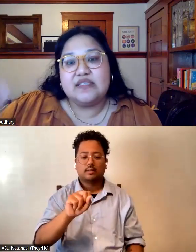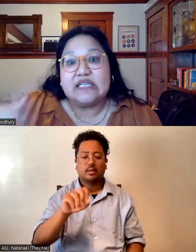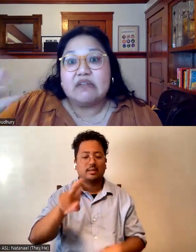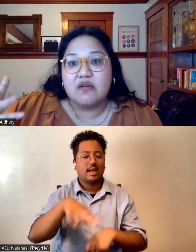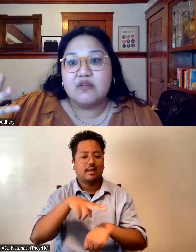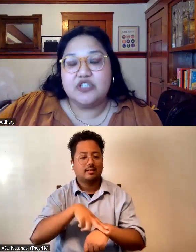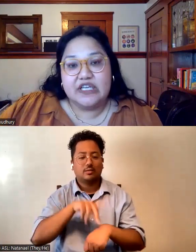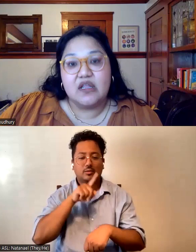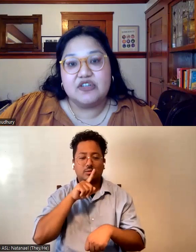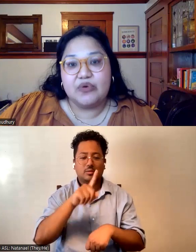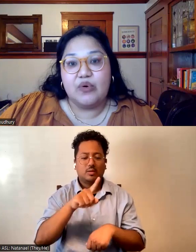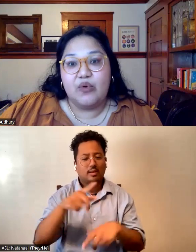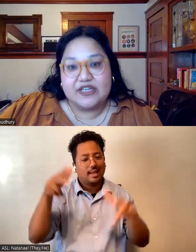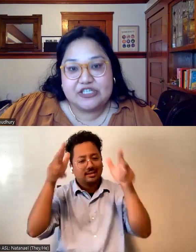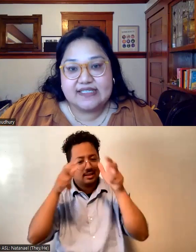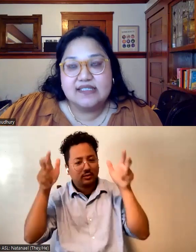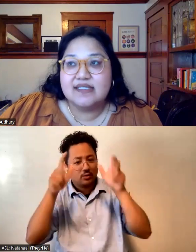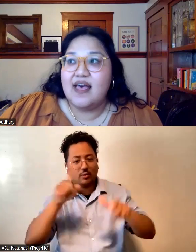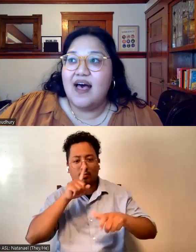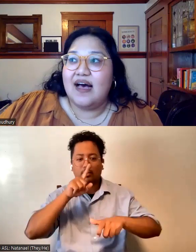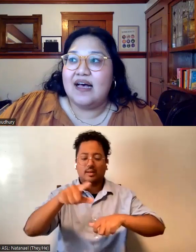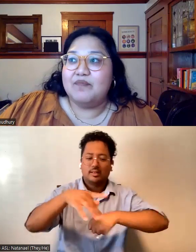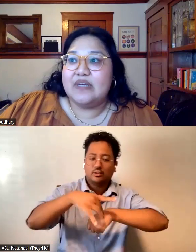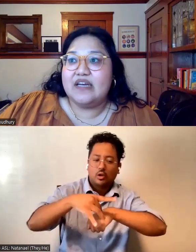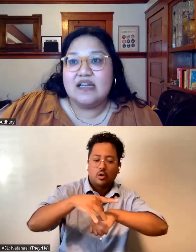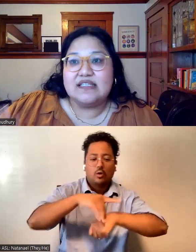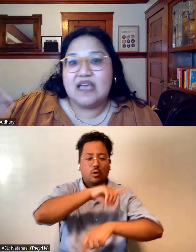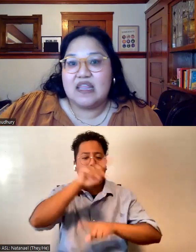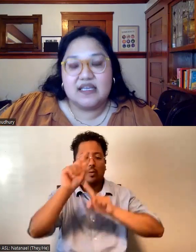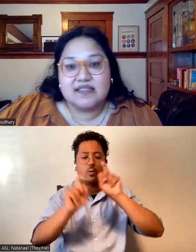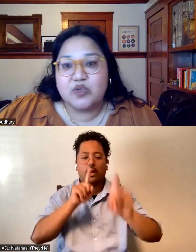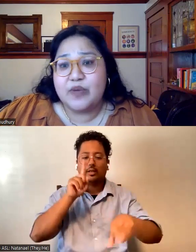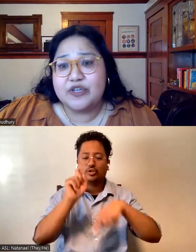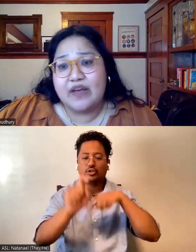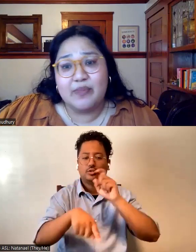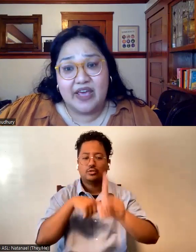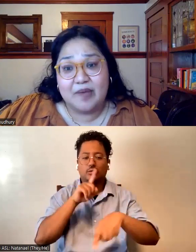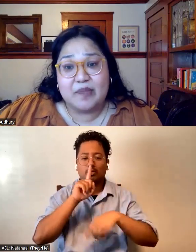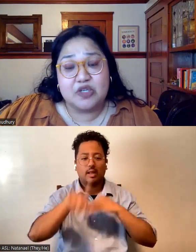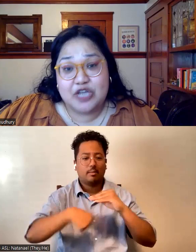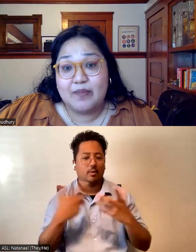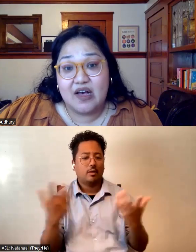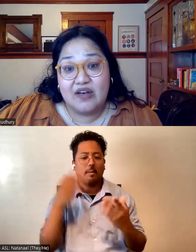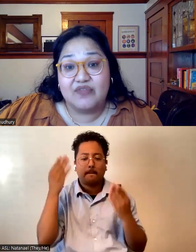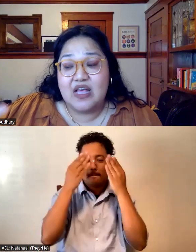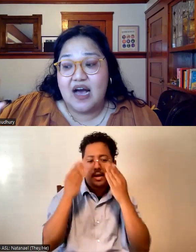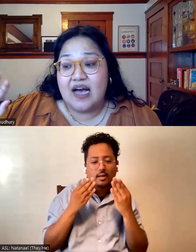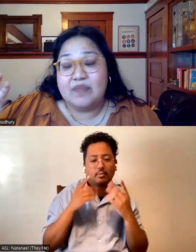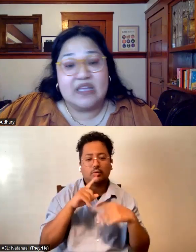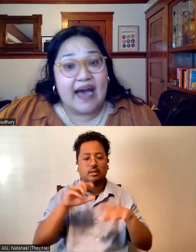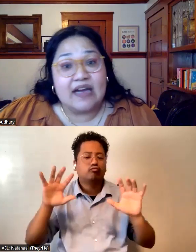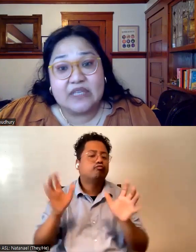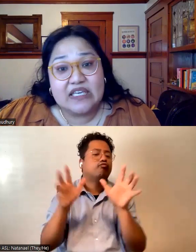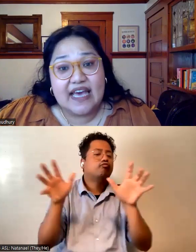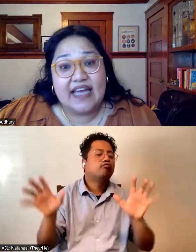sort of cyclical genealogical questions. But honestly, I think it's so much about the makeup and the shape of